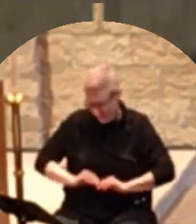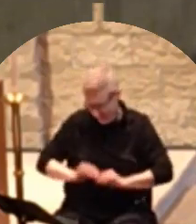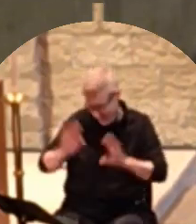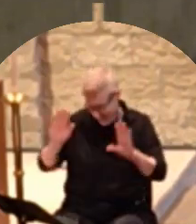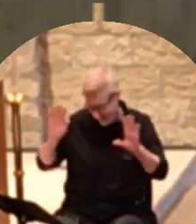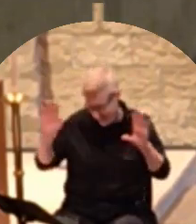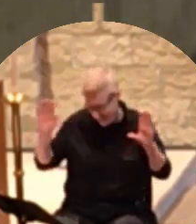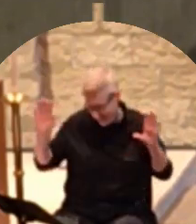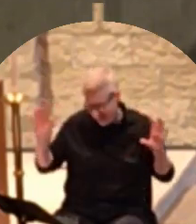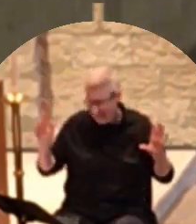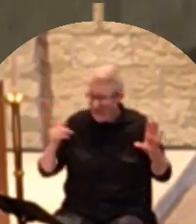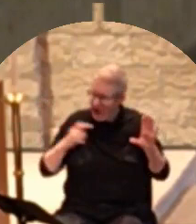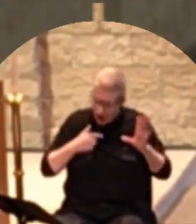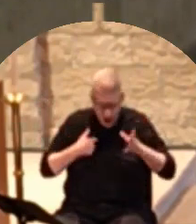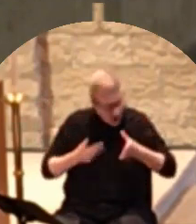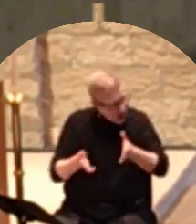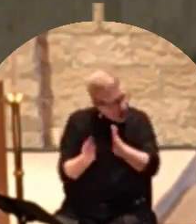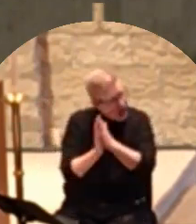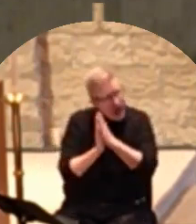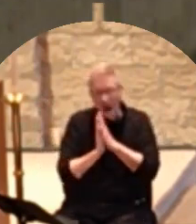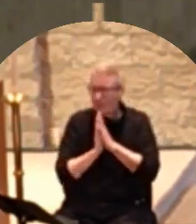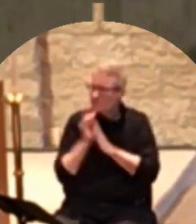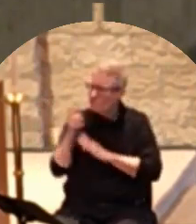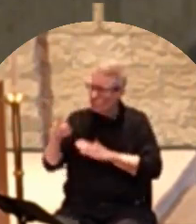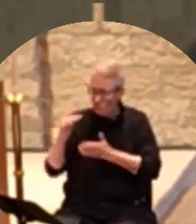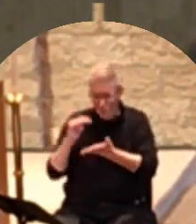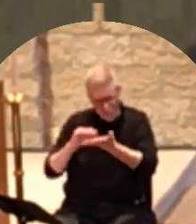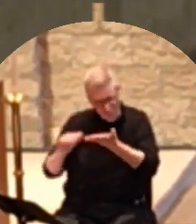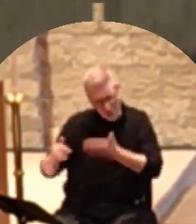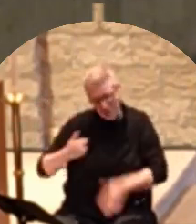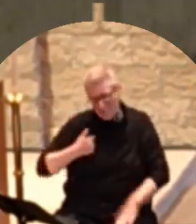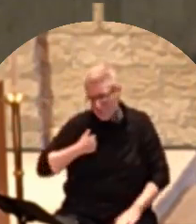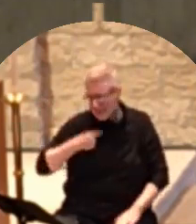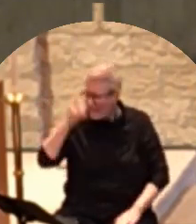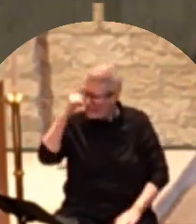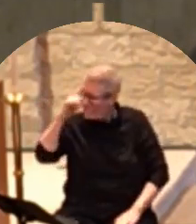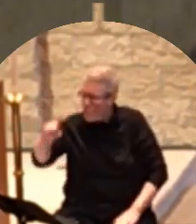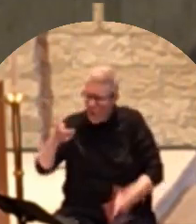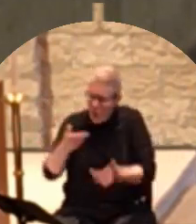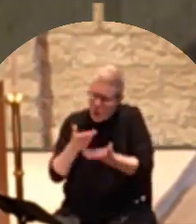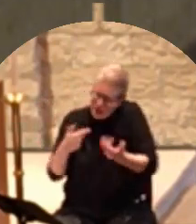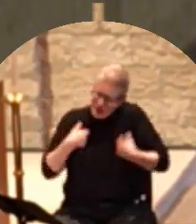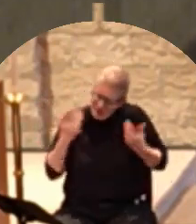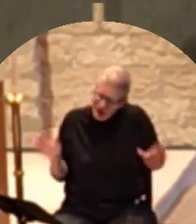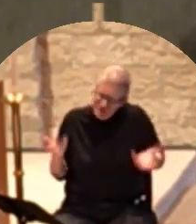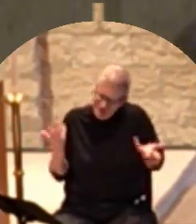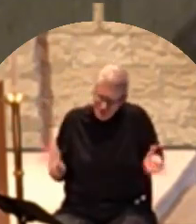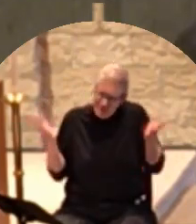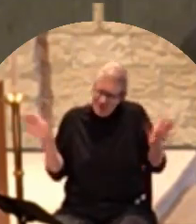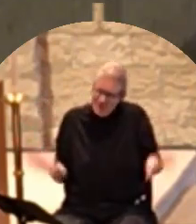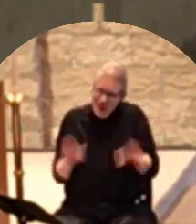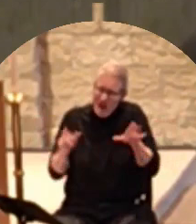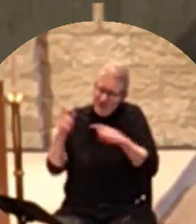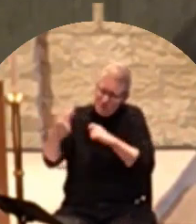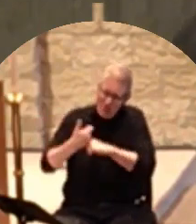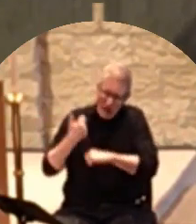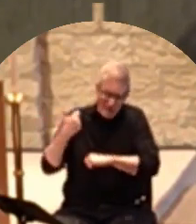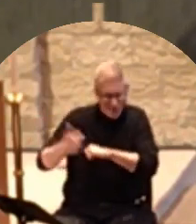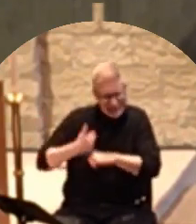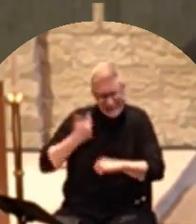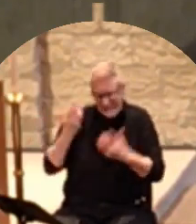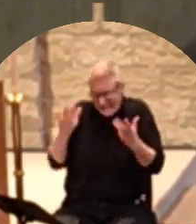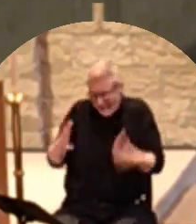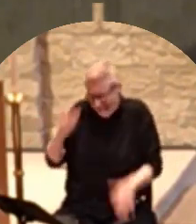I ask forgiveness for the things I've done that you blame me for. But then I know